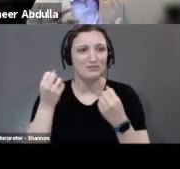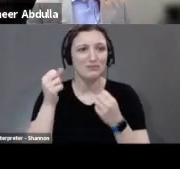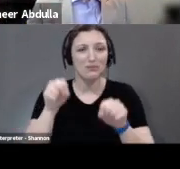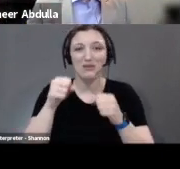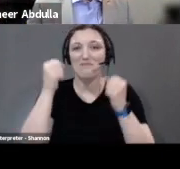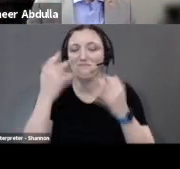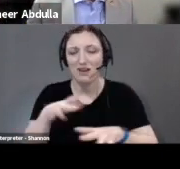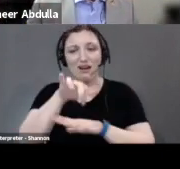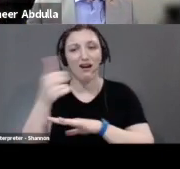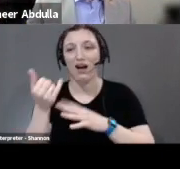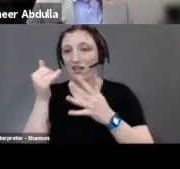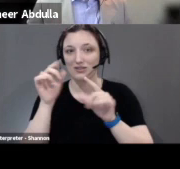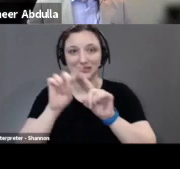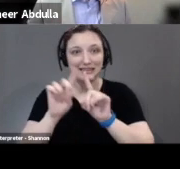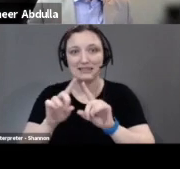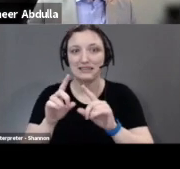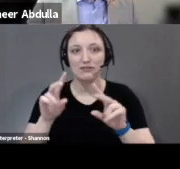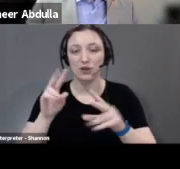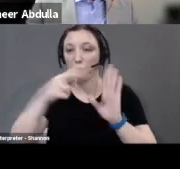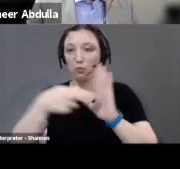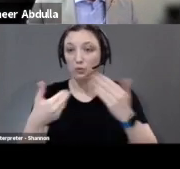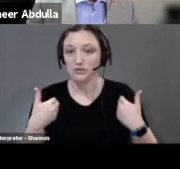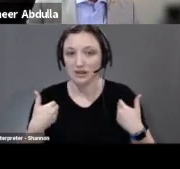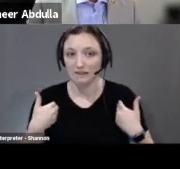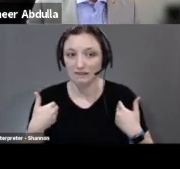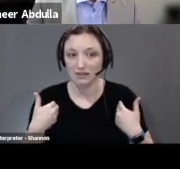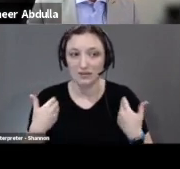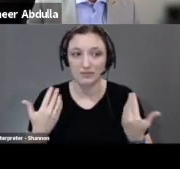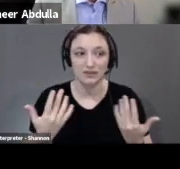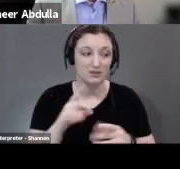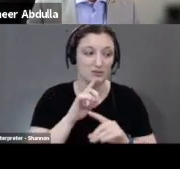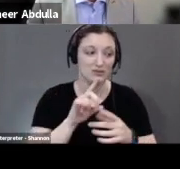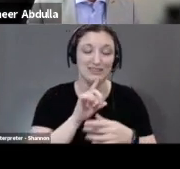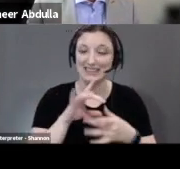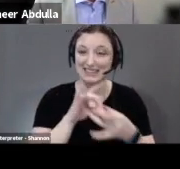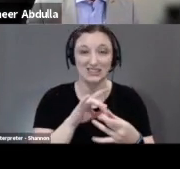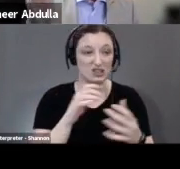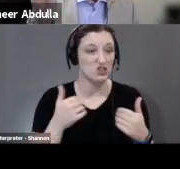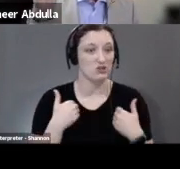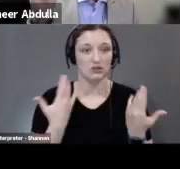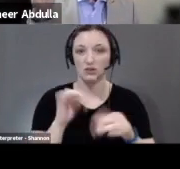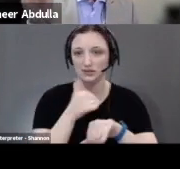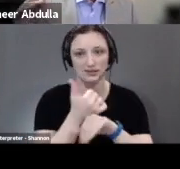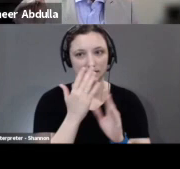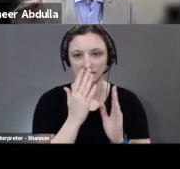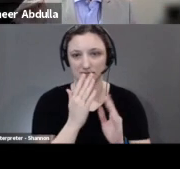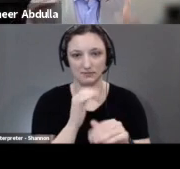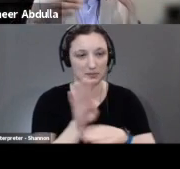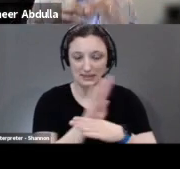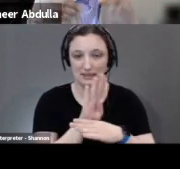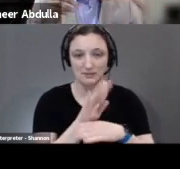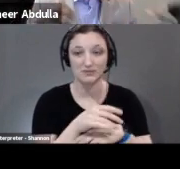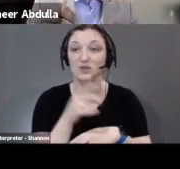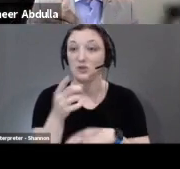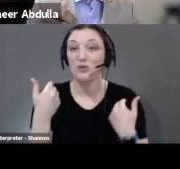these 5 are the most common ones, especially early stage startups. You wear all of these hats, and each of those perspectives